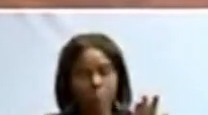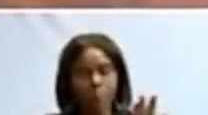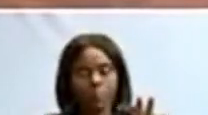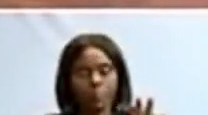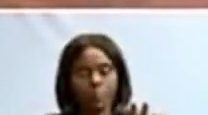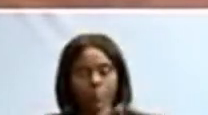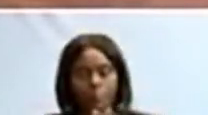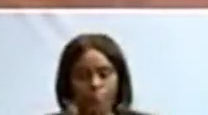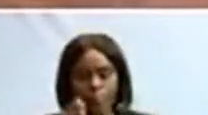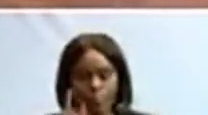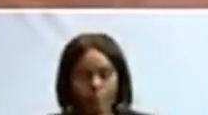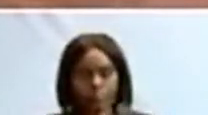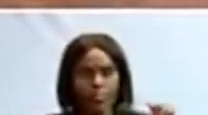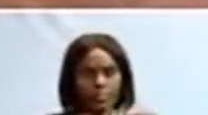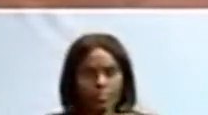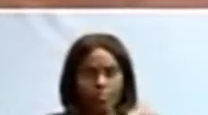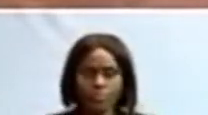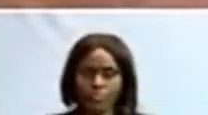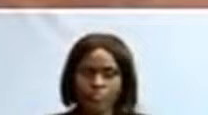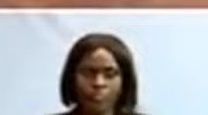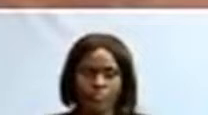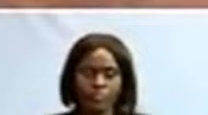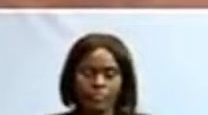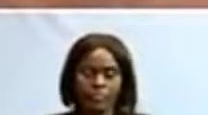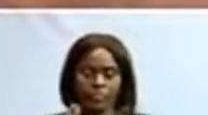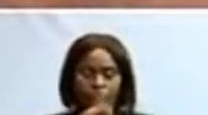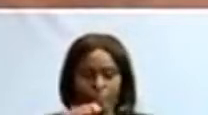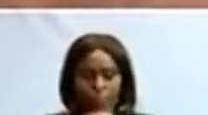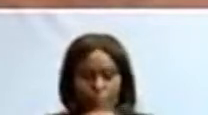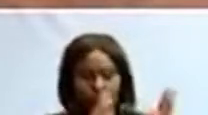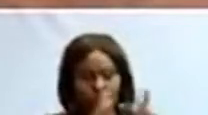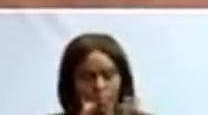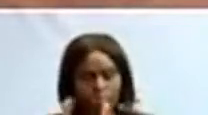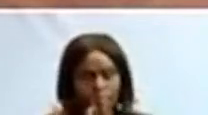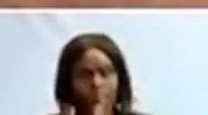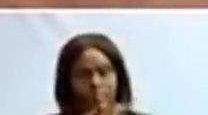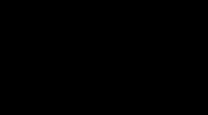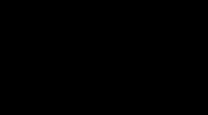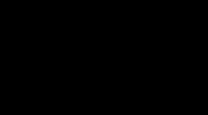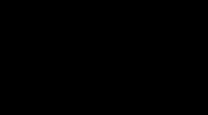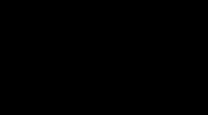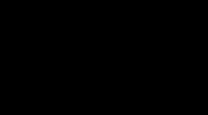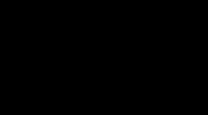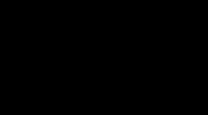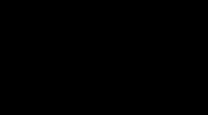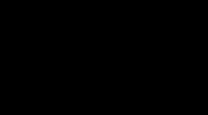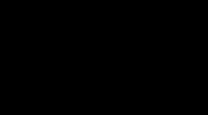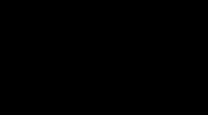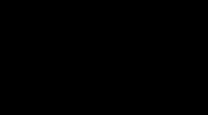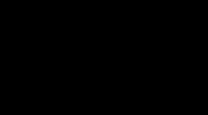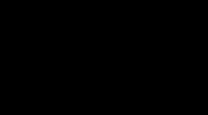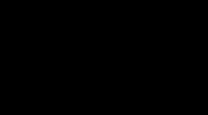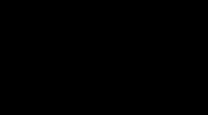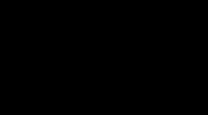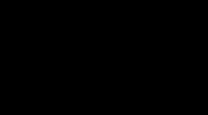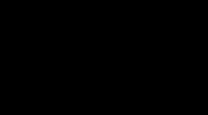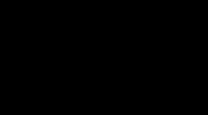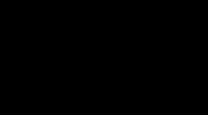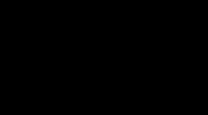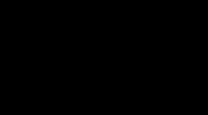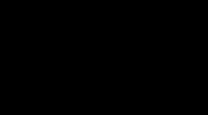Failure to manage or prepare evaluation law. Thank you so much.